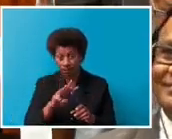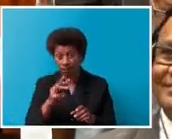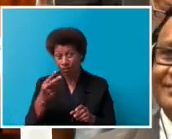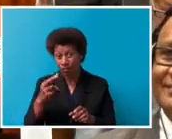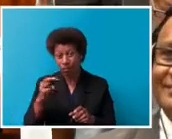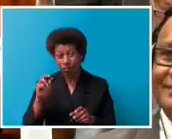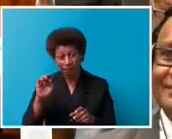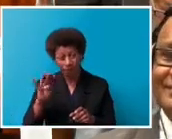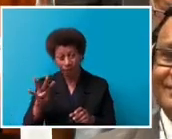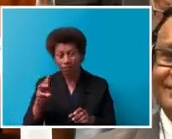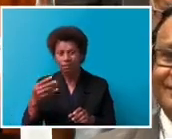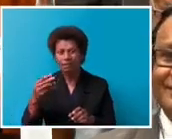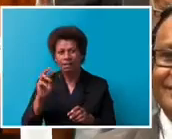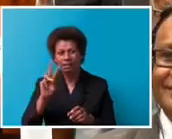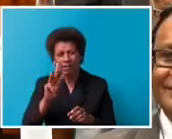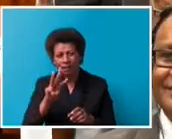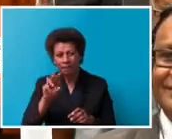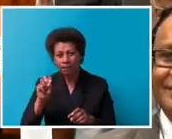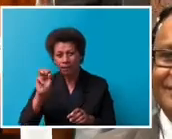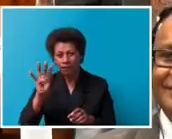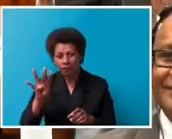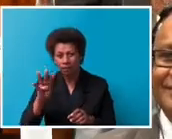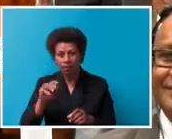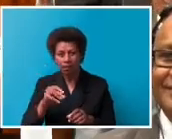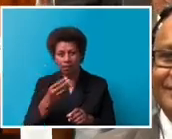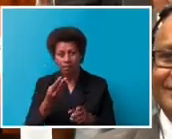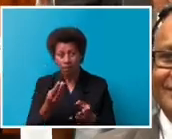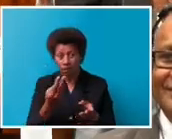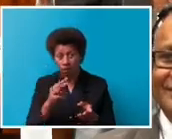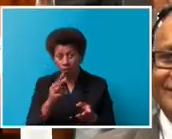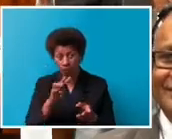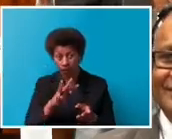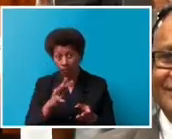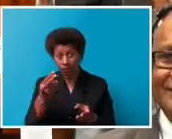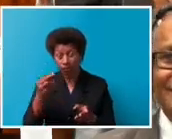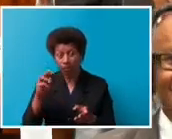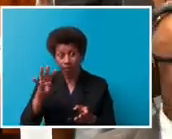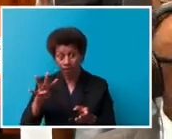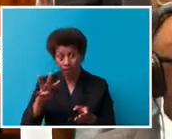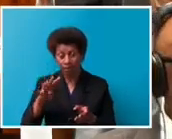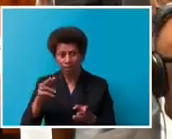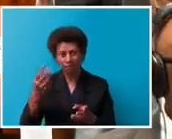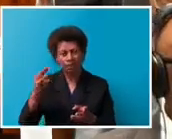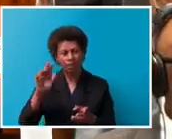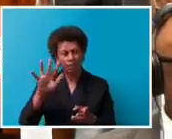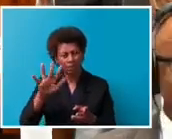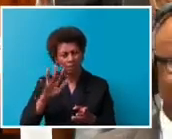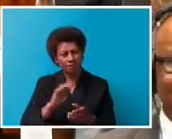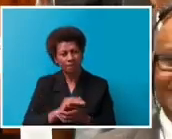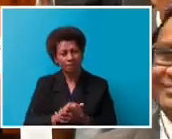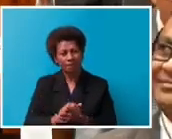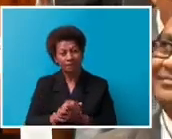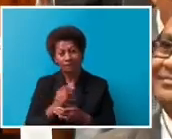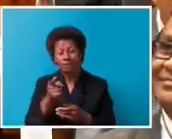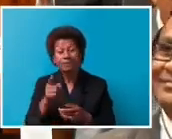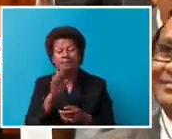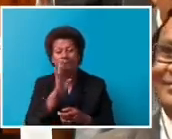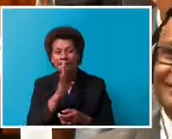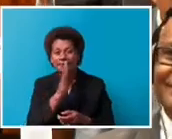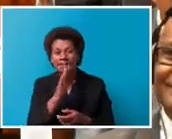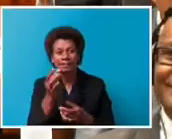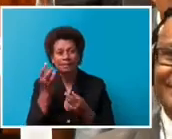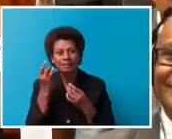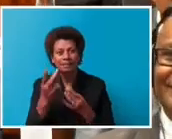3.4. 2024, 2025, 4.5. Now, these are the kind of misinformation,